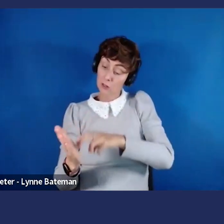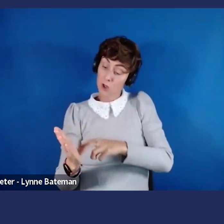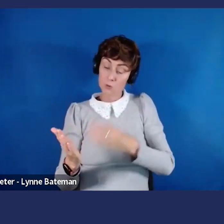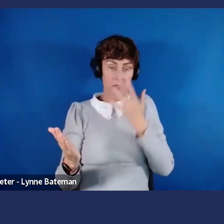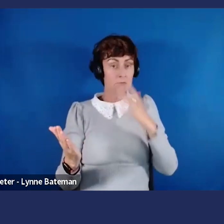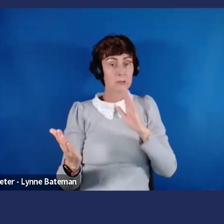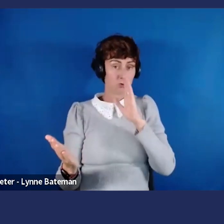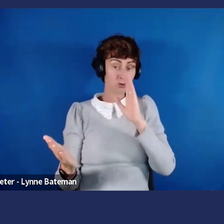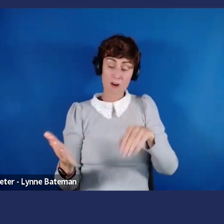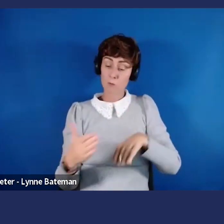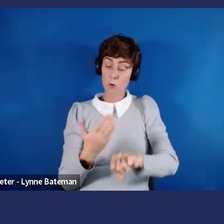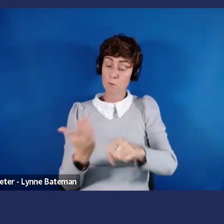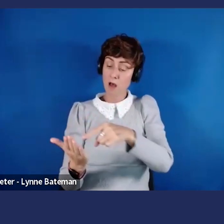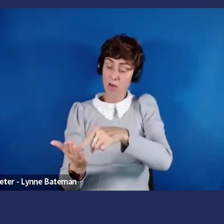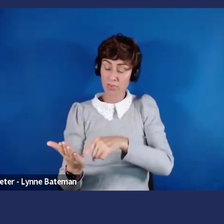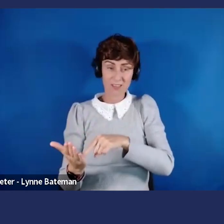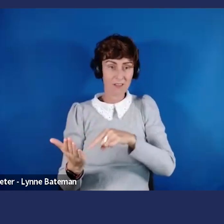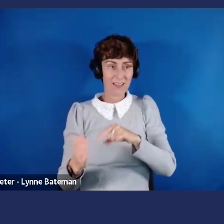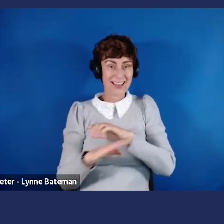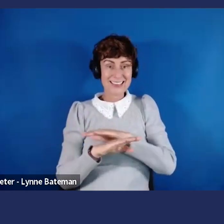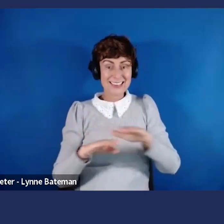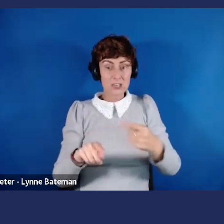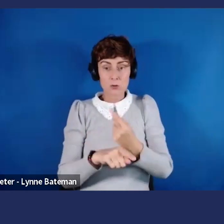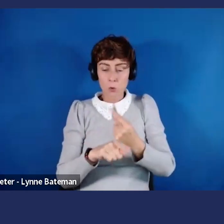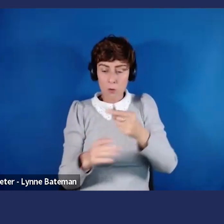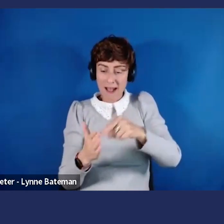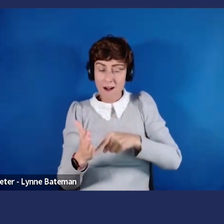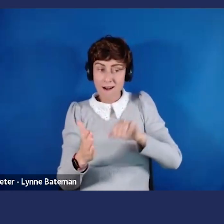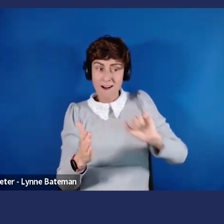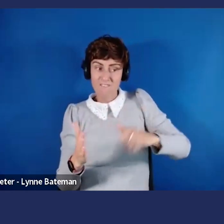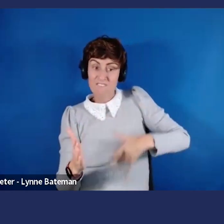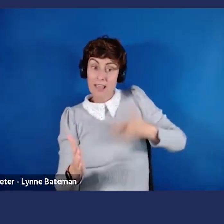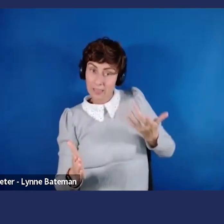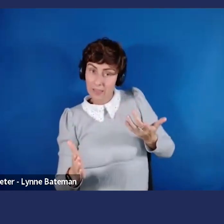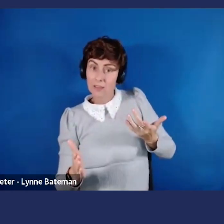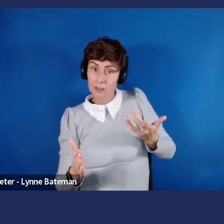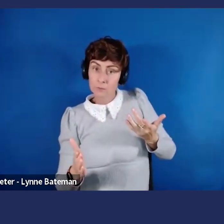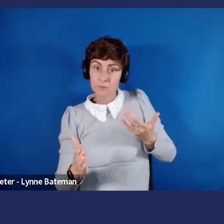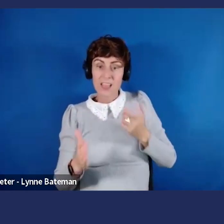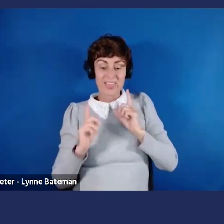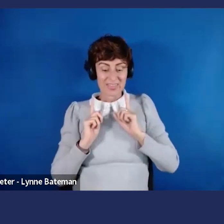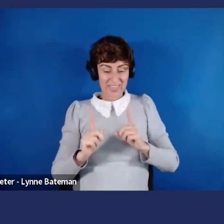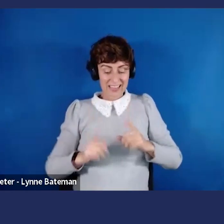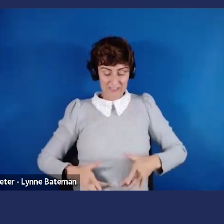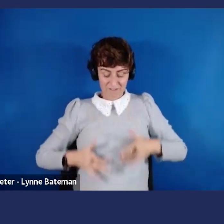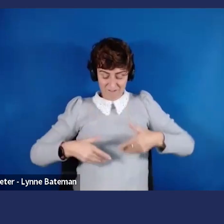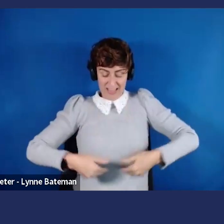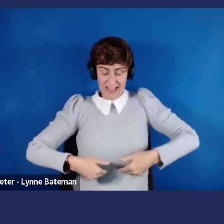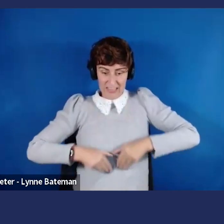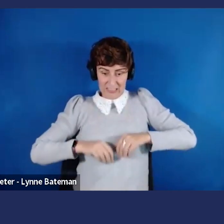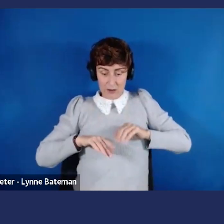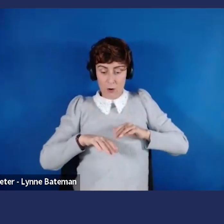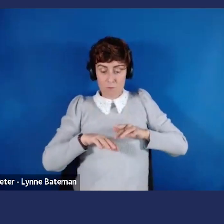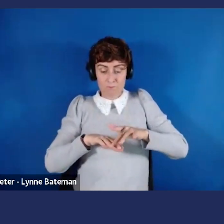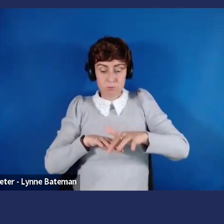complications. And those feelings can evoke this ripple effect into all aspects of their life during these early years. And what the